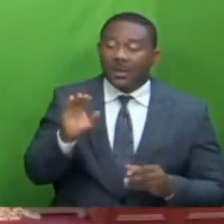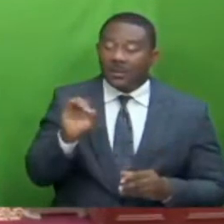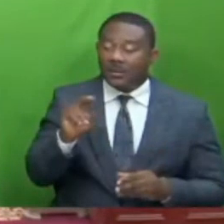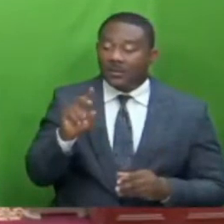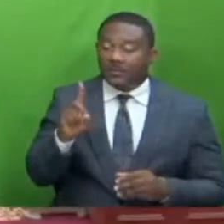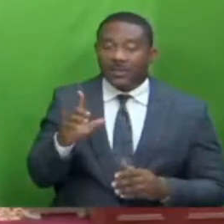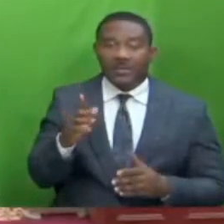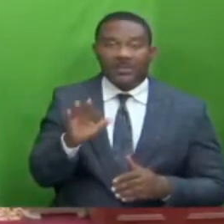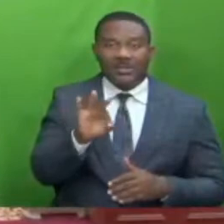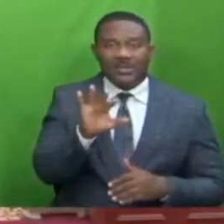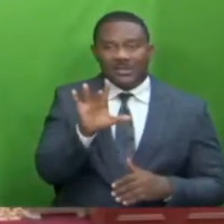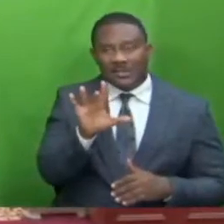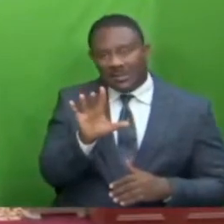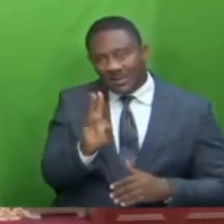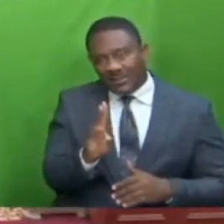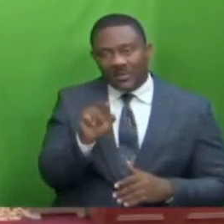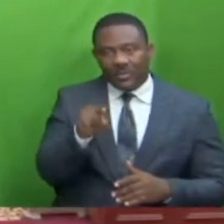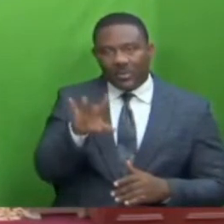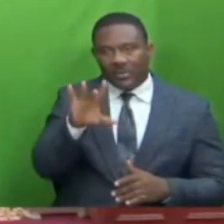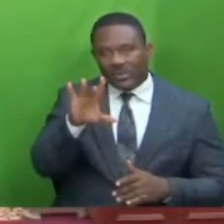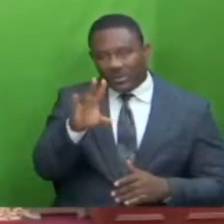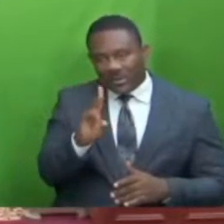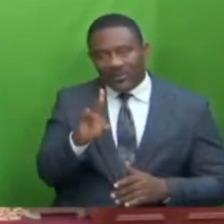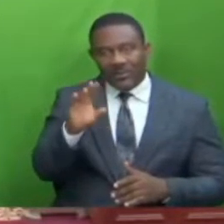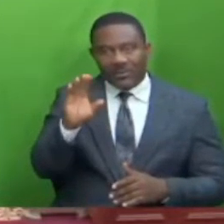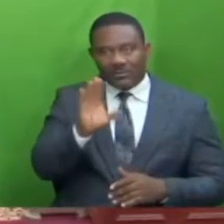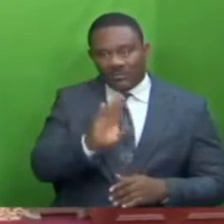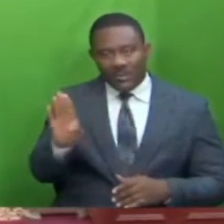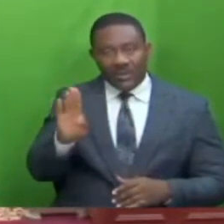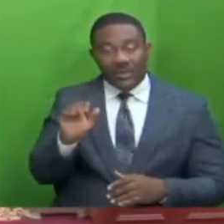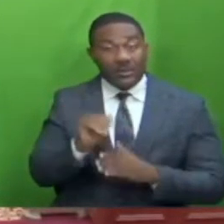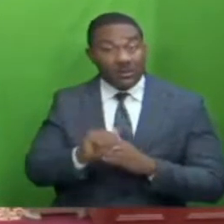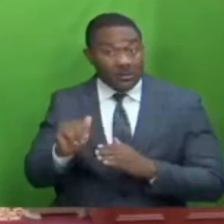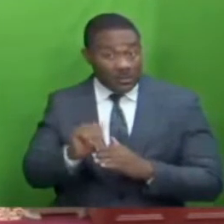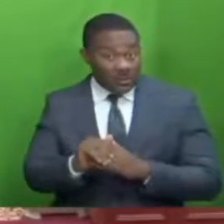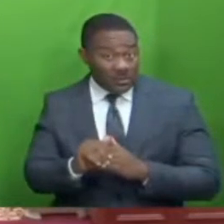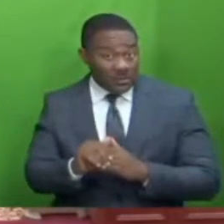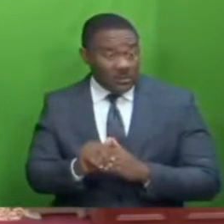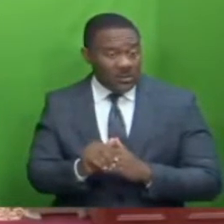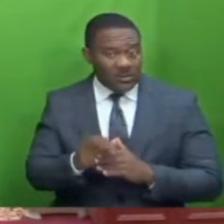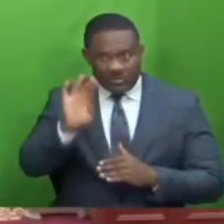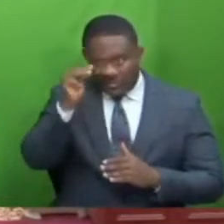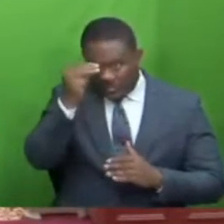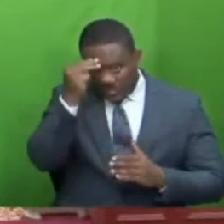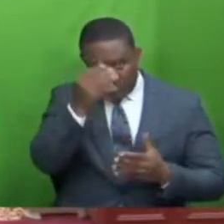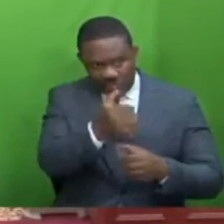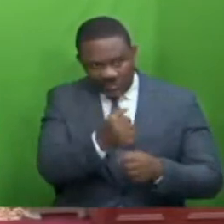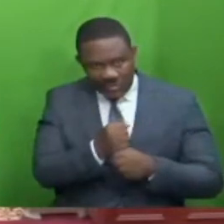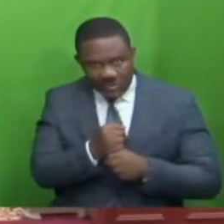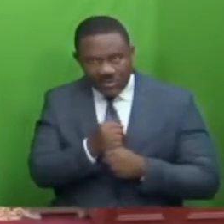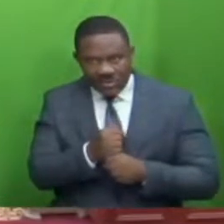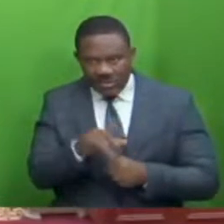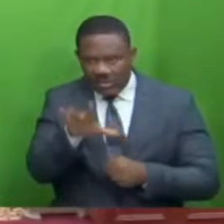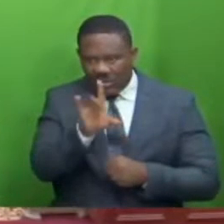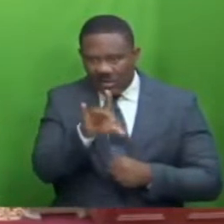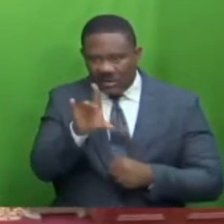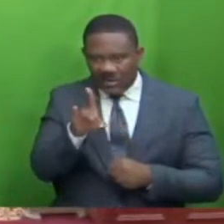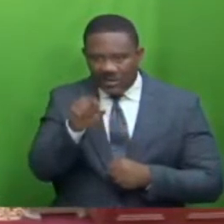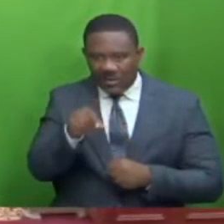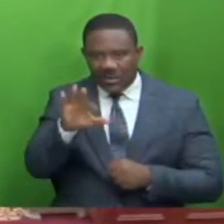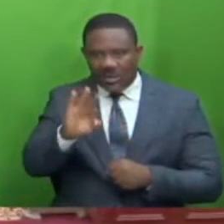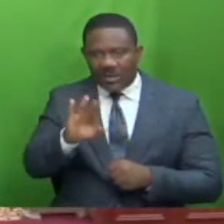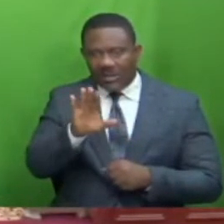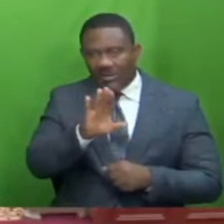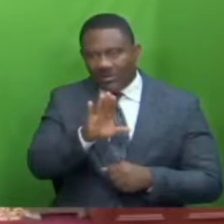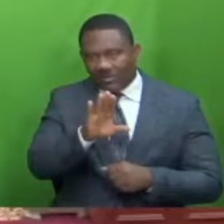to 97.7 billion cedis. The ministry received final participation of 88.9